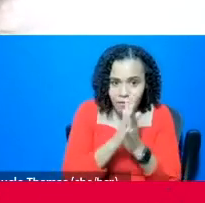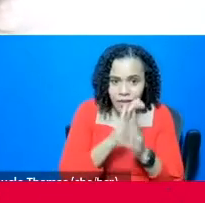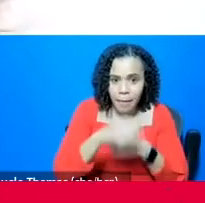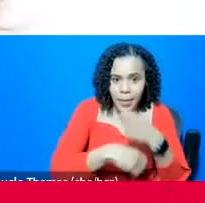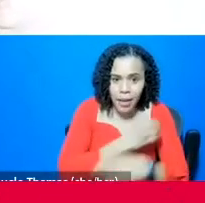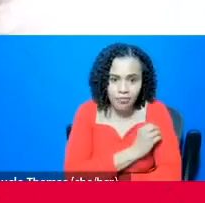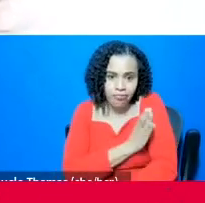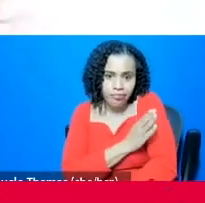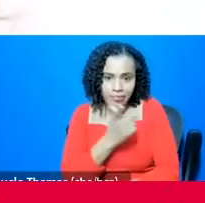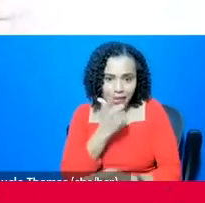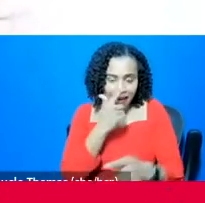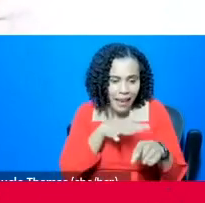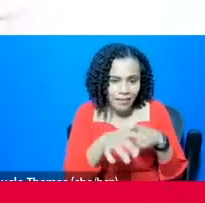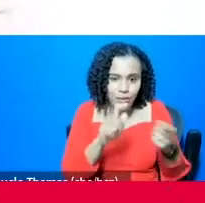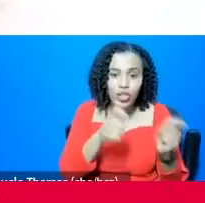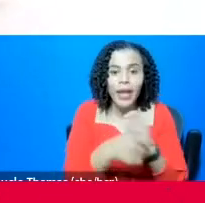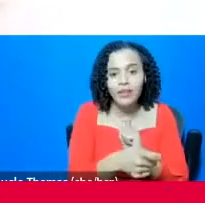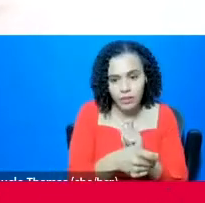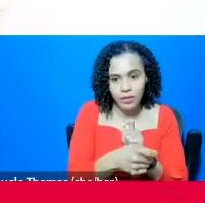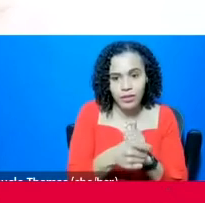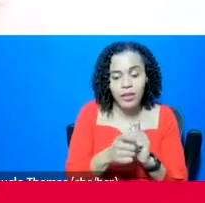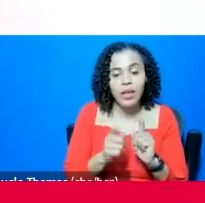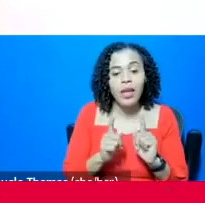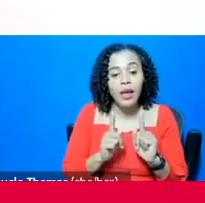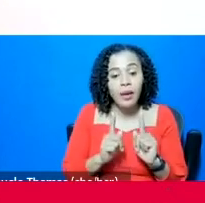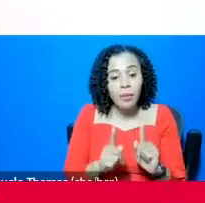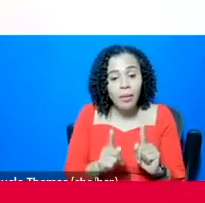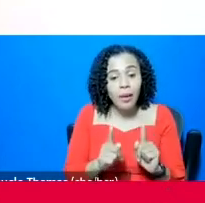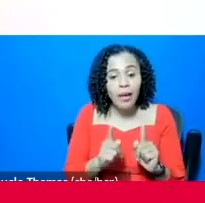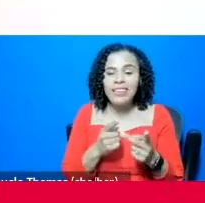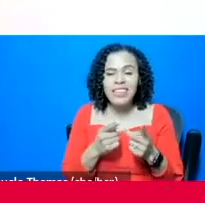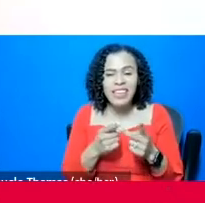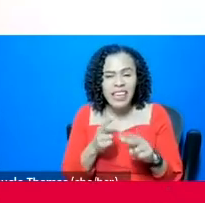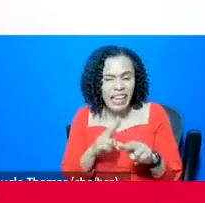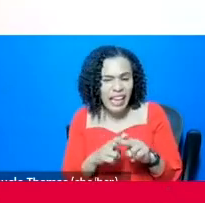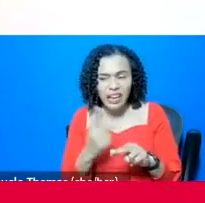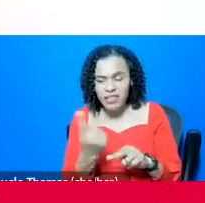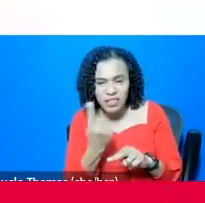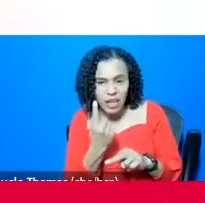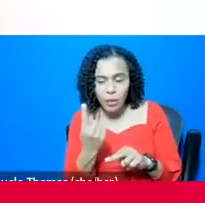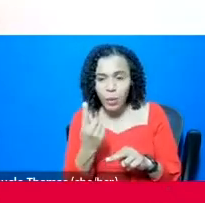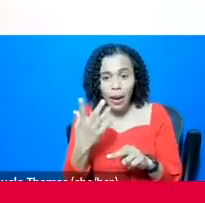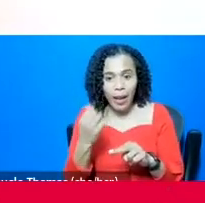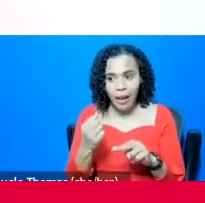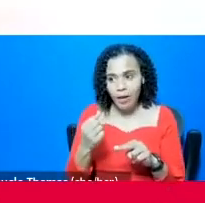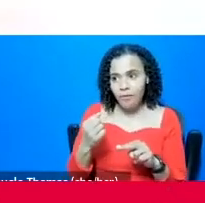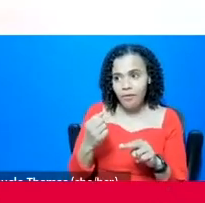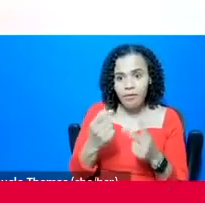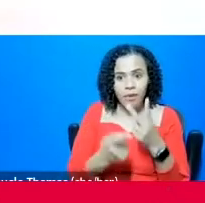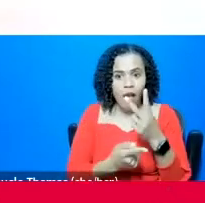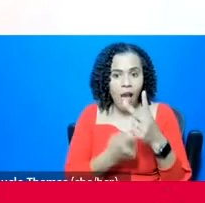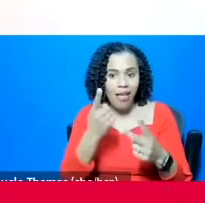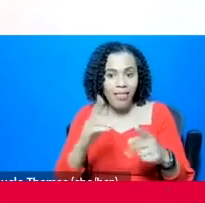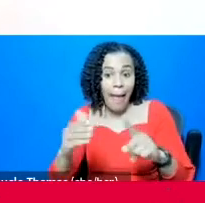is the place for reform. But then again, I would not be happy if someone with an opposite agenda to mine was using it in the same way